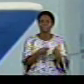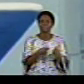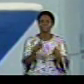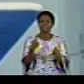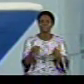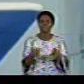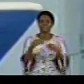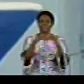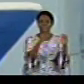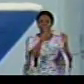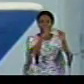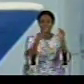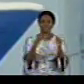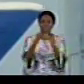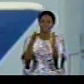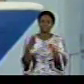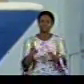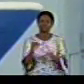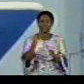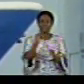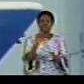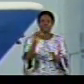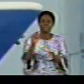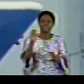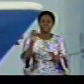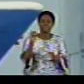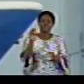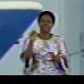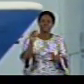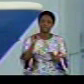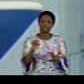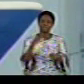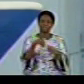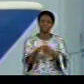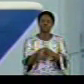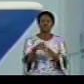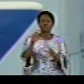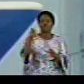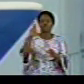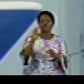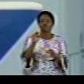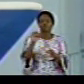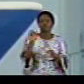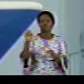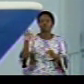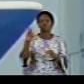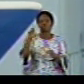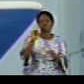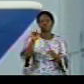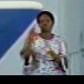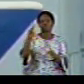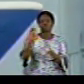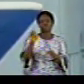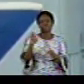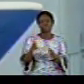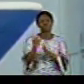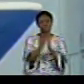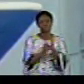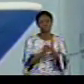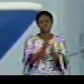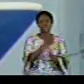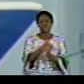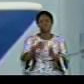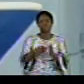of Idomi in Cross River State, the middle part of Cross River State. And this boy